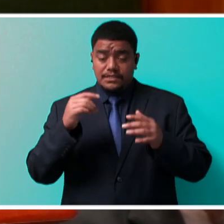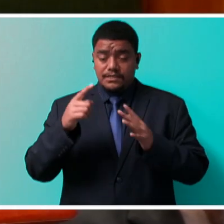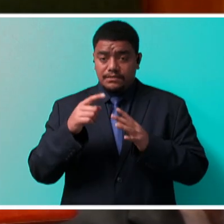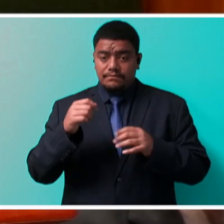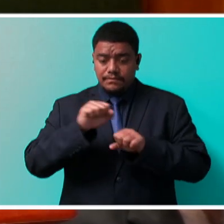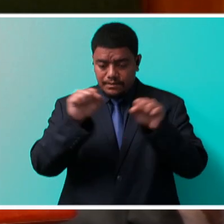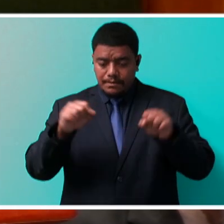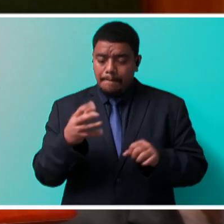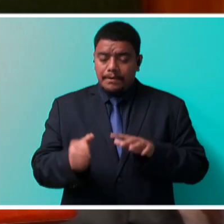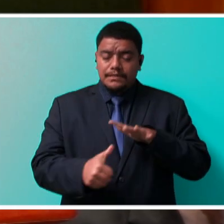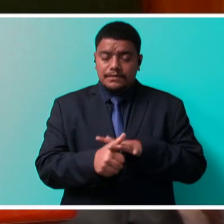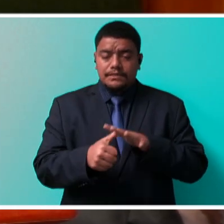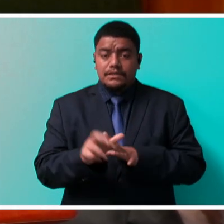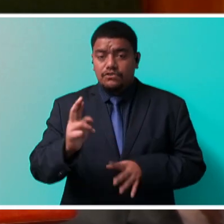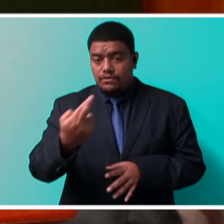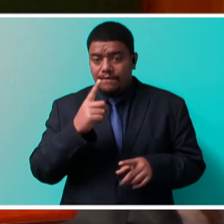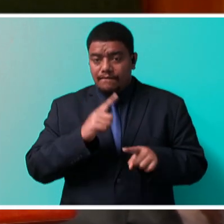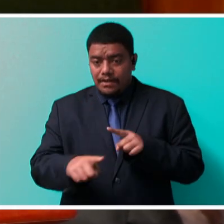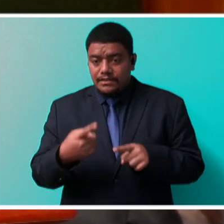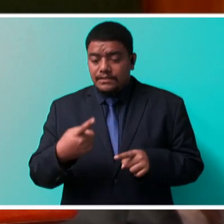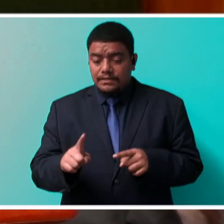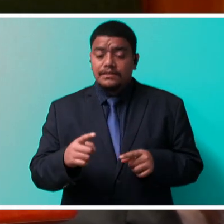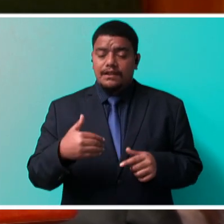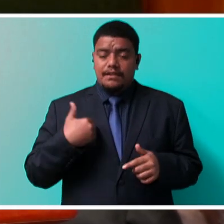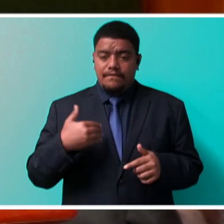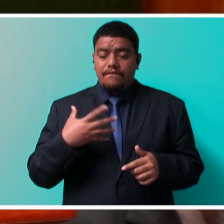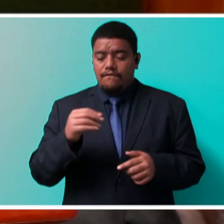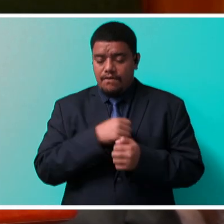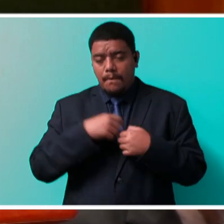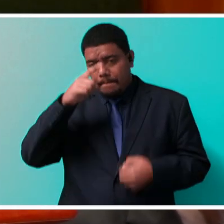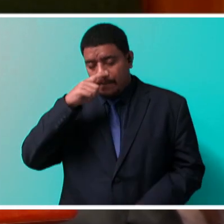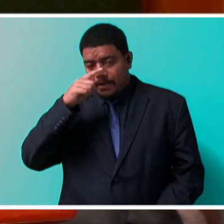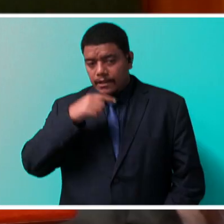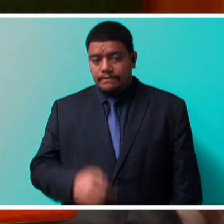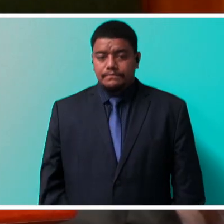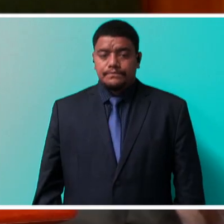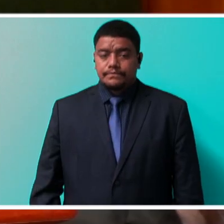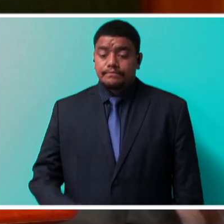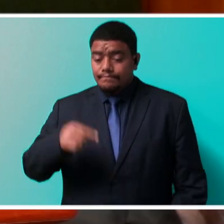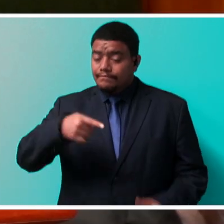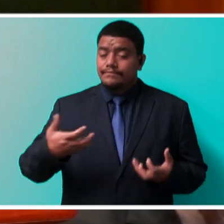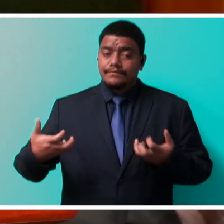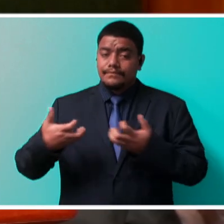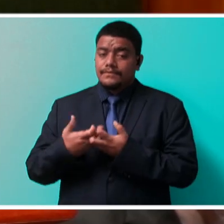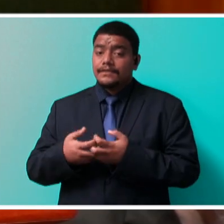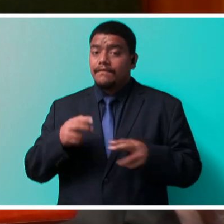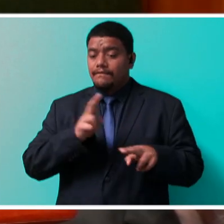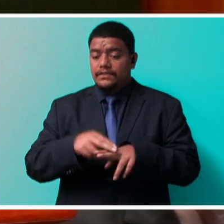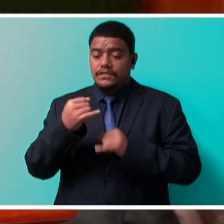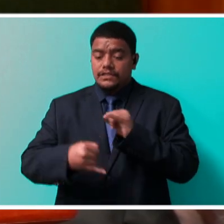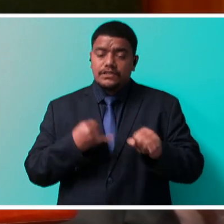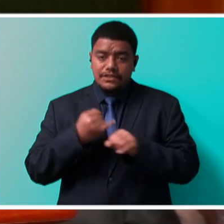be accessible, responsive, and grounded in lived realities of our people. This aligned with Fiji's International Women's